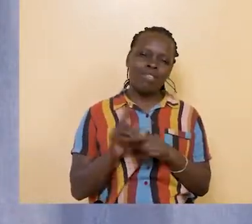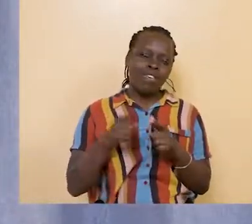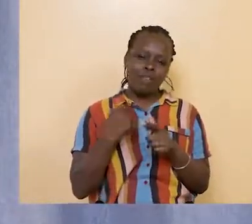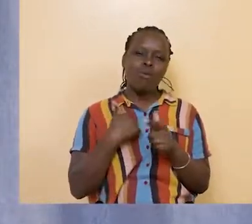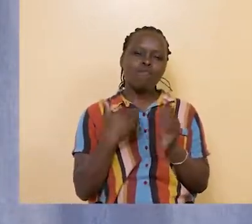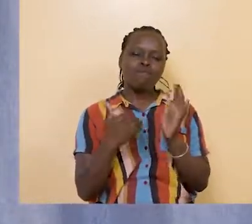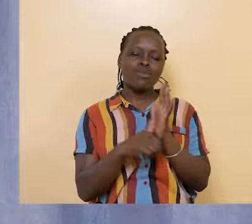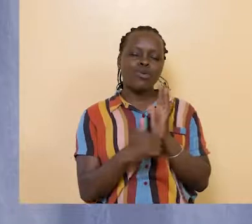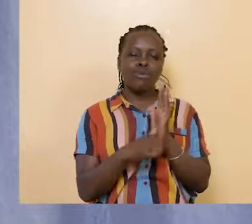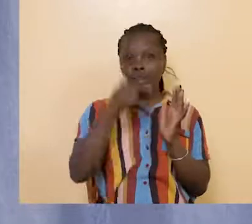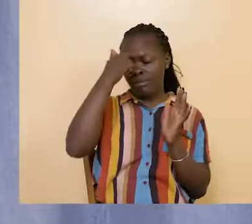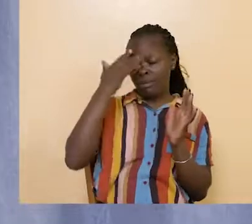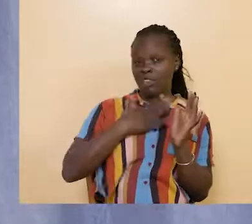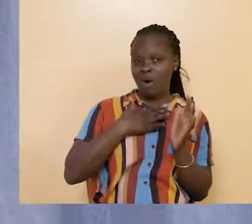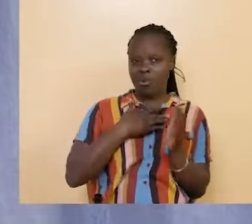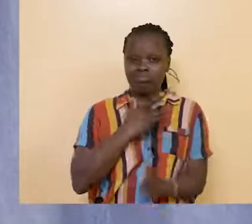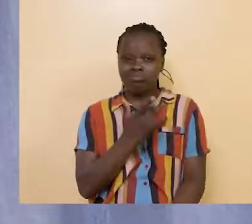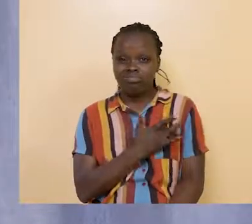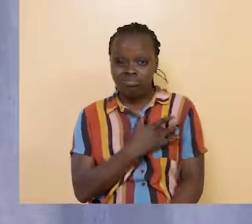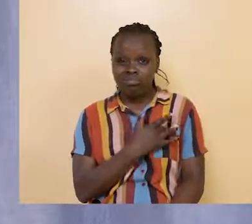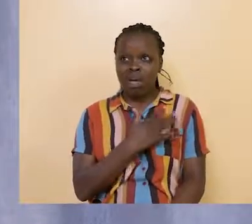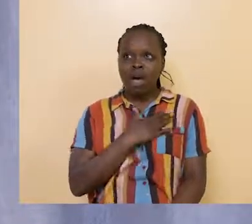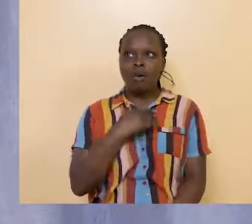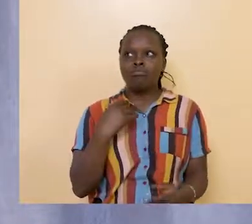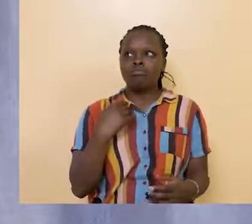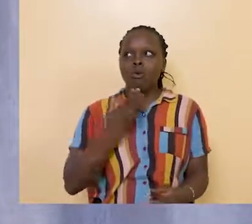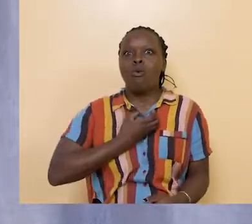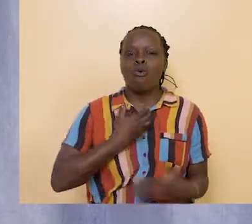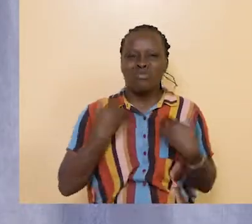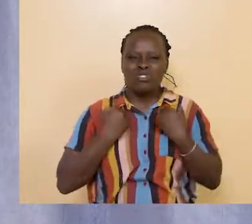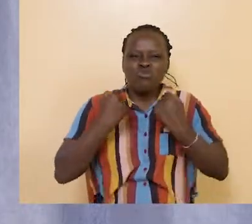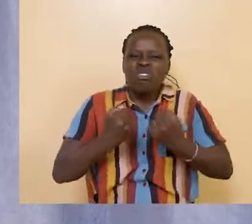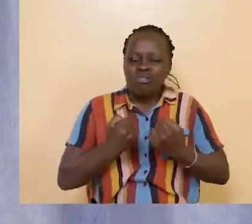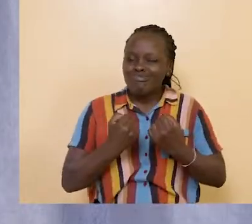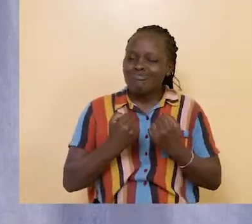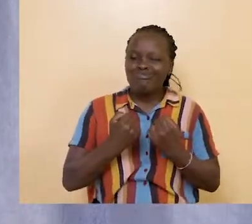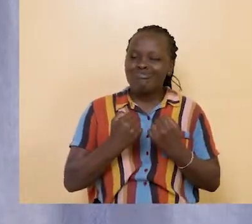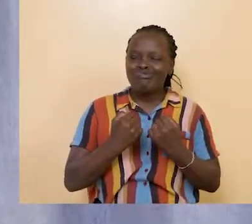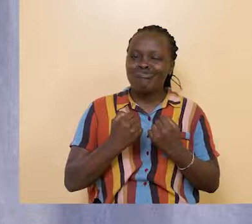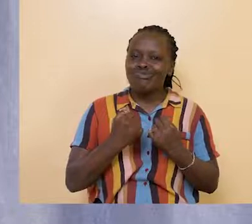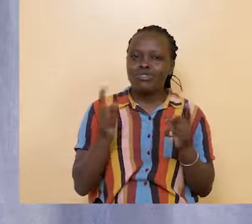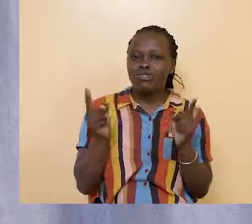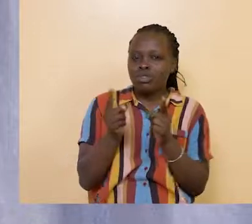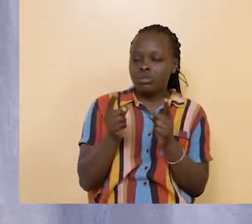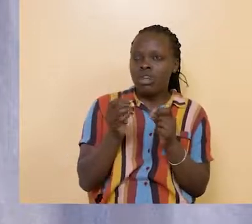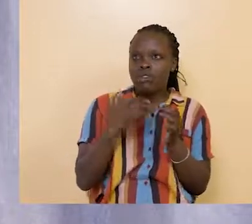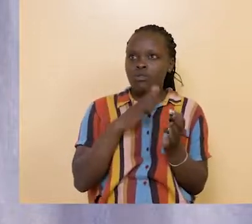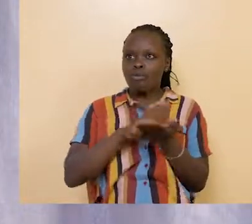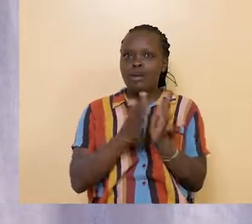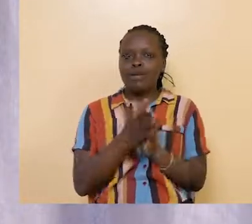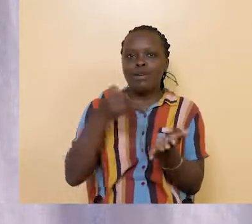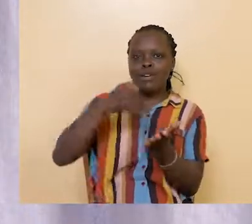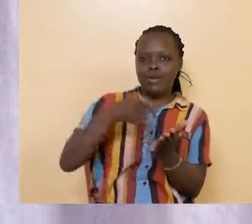we have a problem because our empathy on our own strength can only run so far. If we are being inclusive for the sake